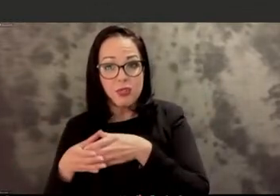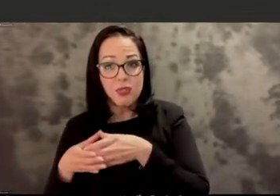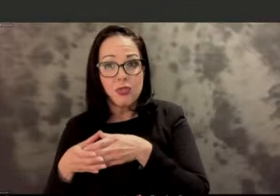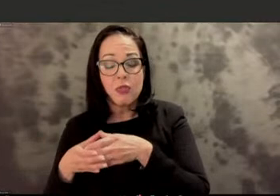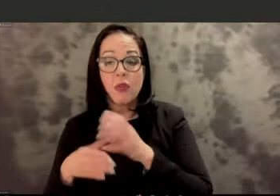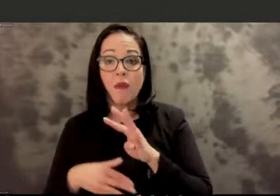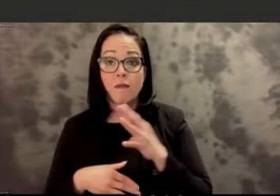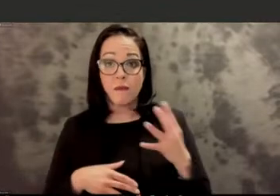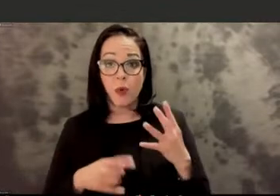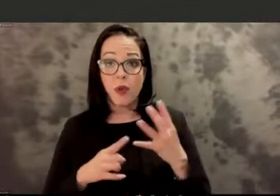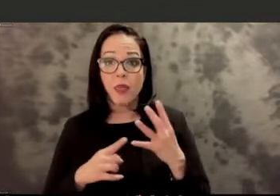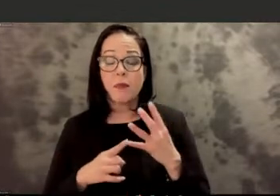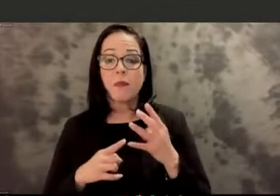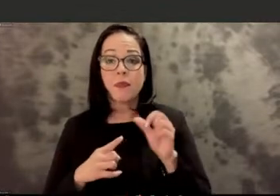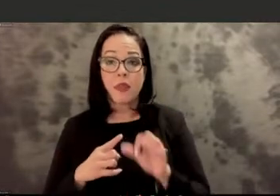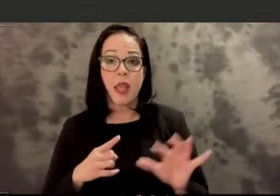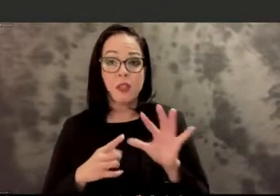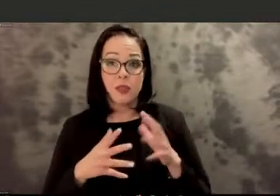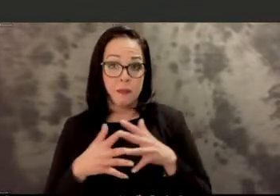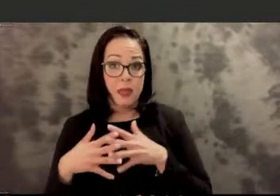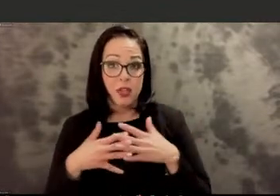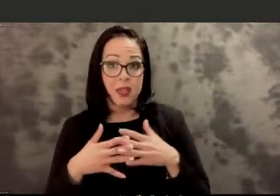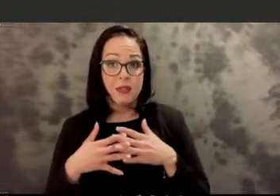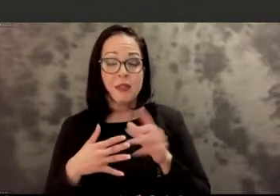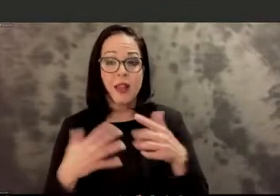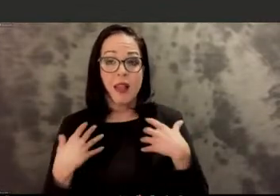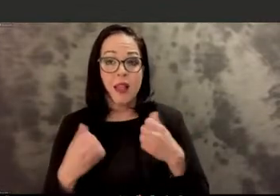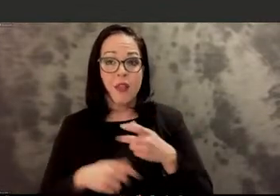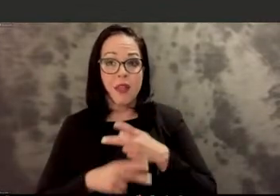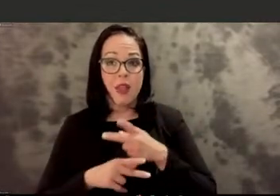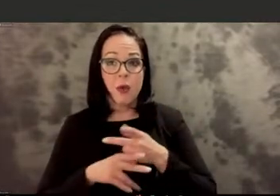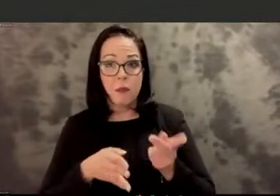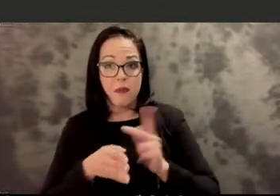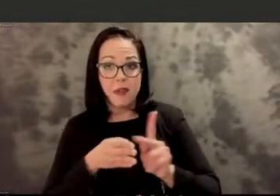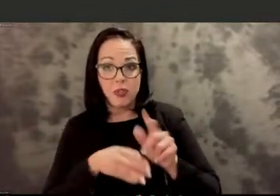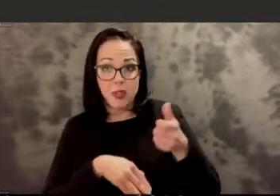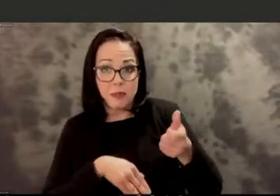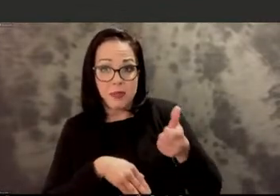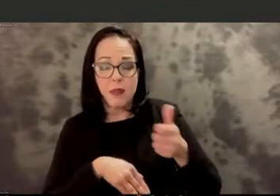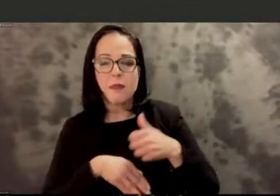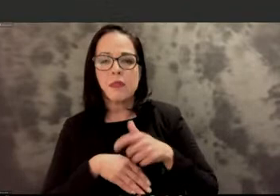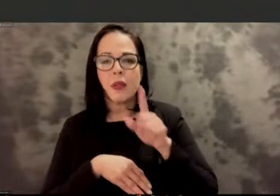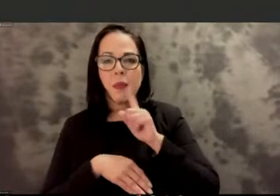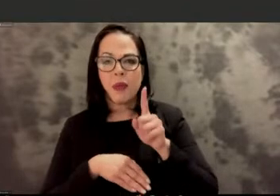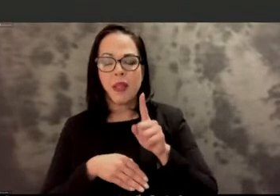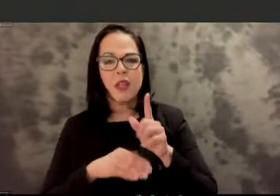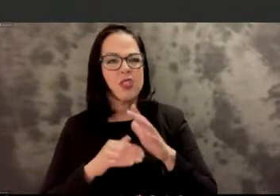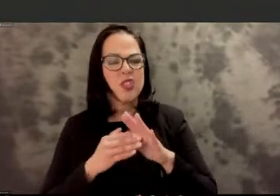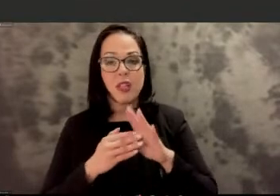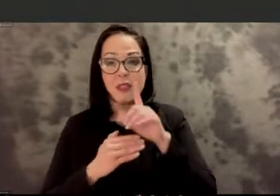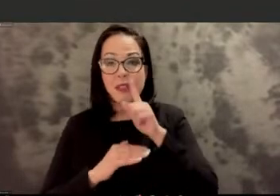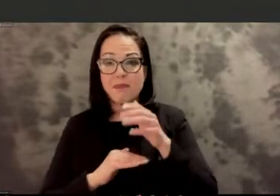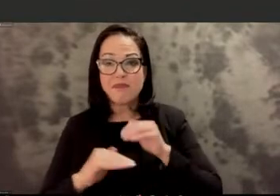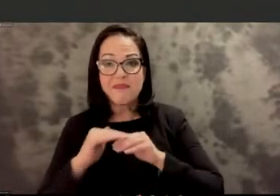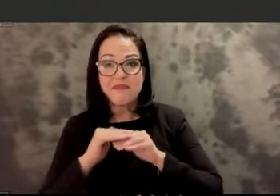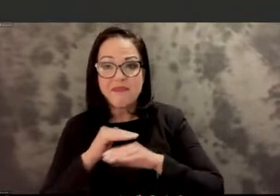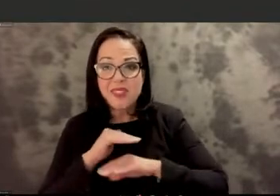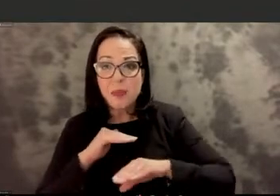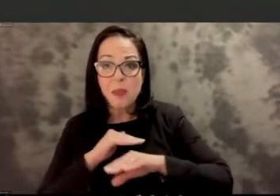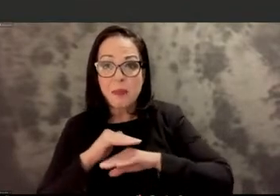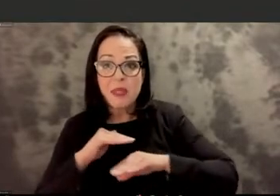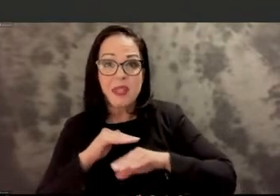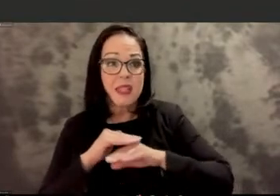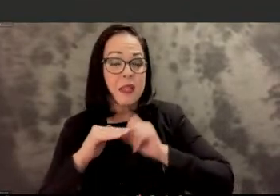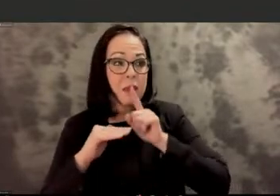Fourthly, Asian Americans in healthcare professionals are subliminally expected to